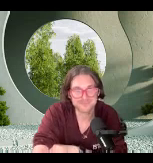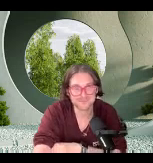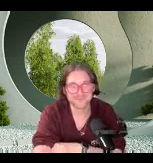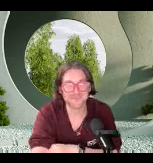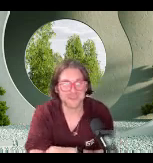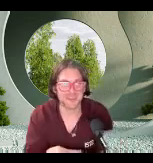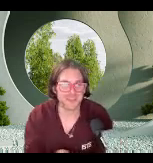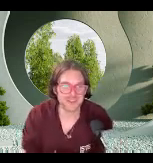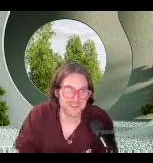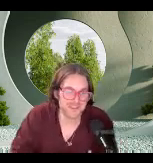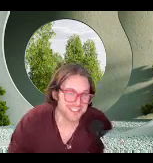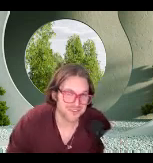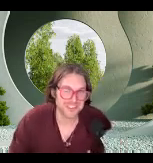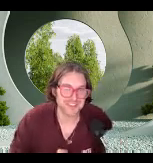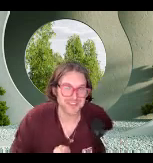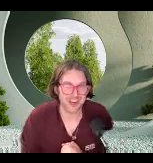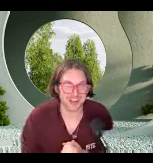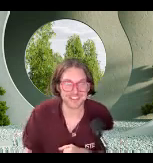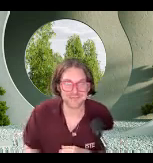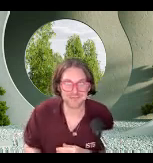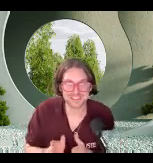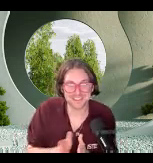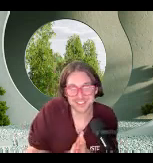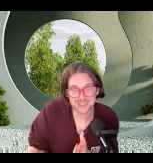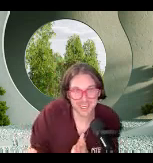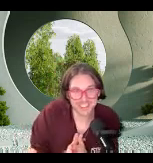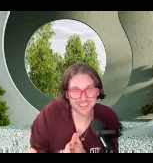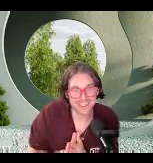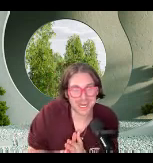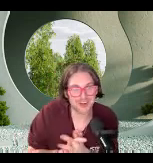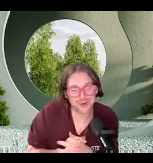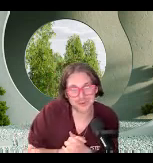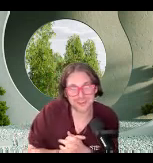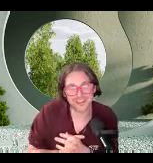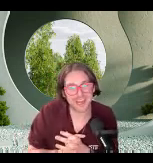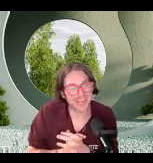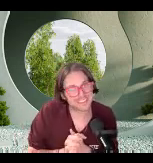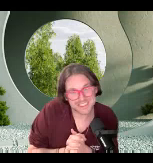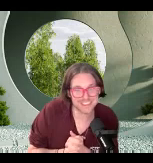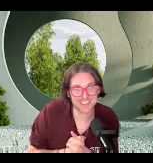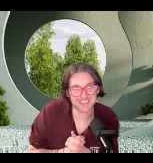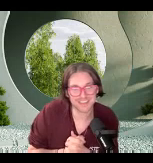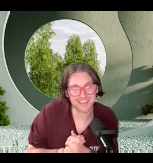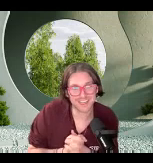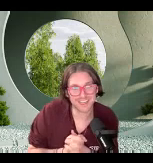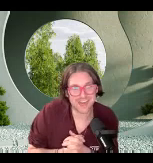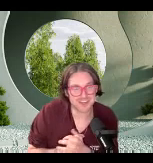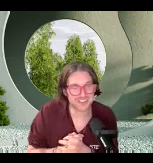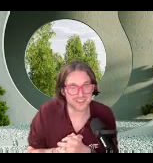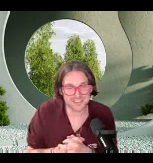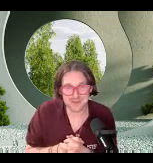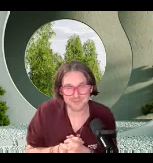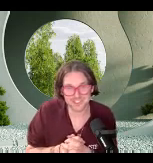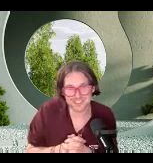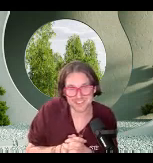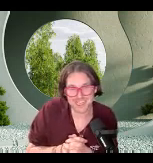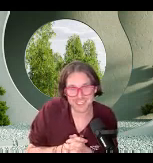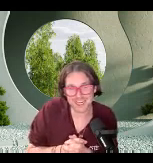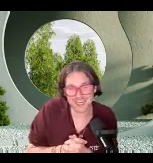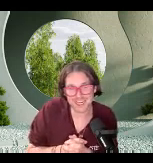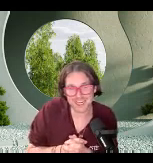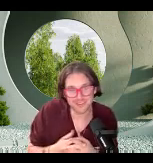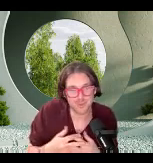topics. So let's first start by situating our own identity. I want you to